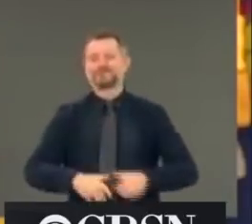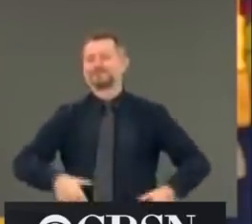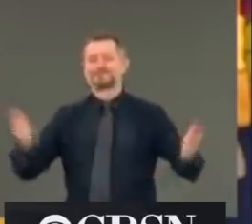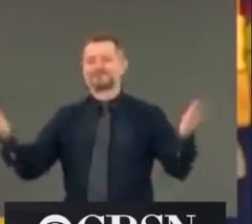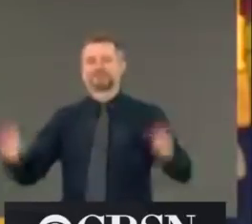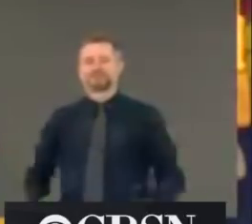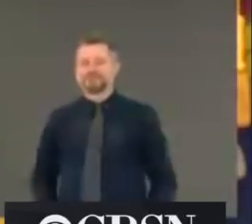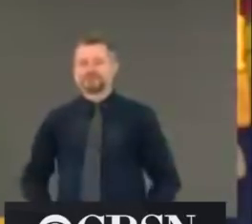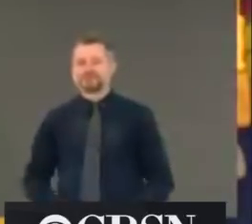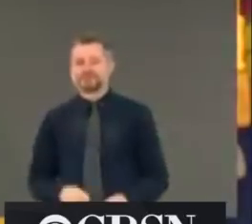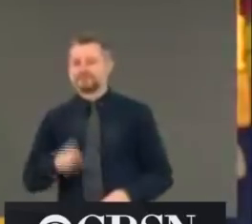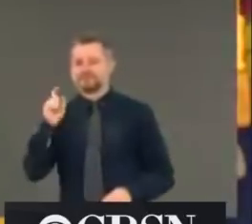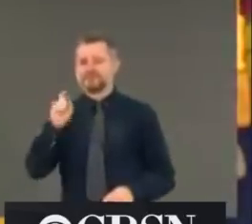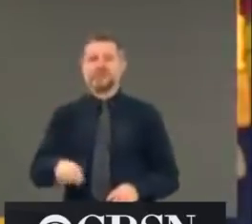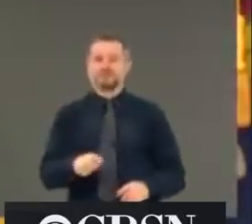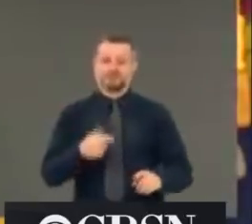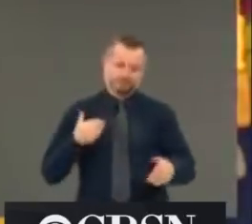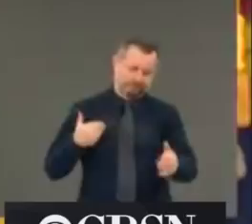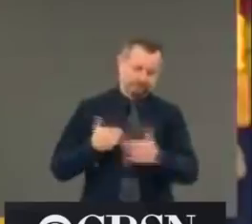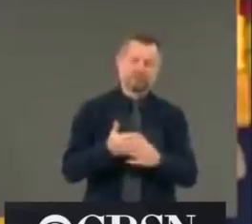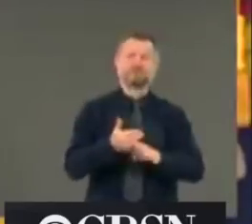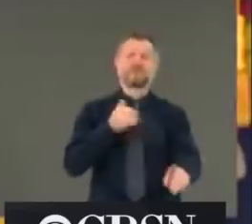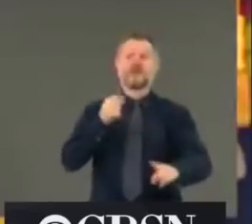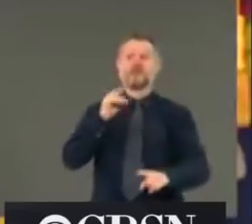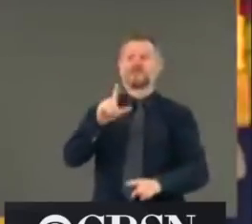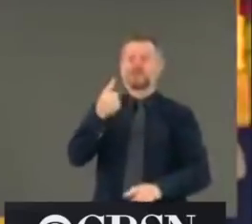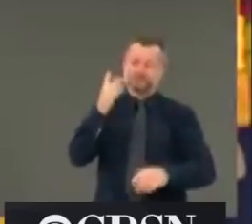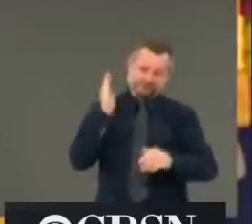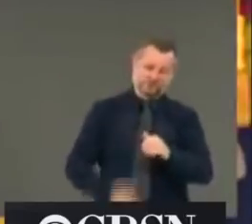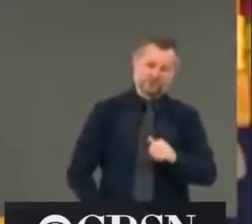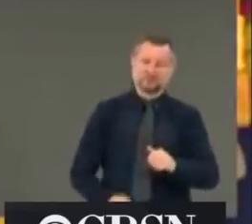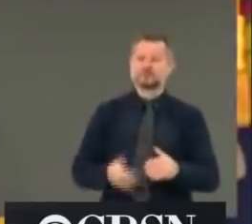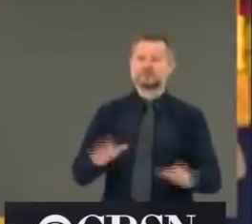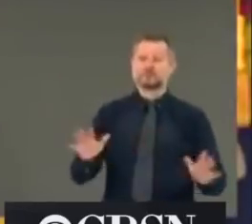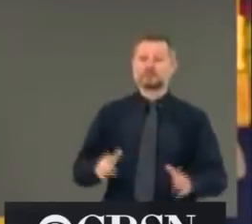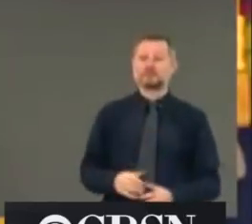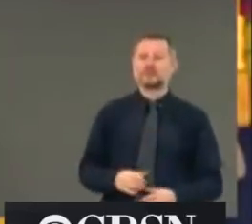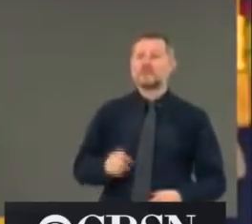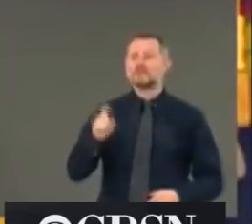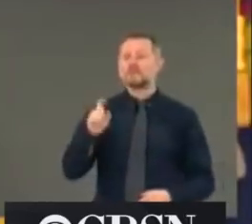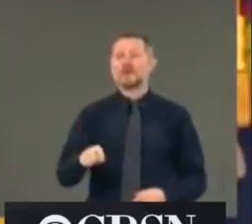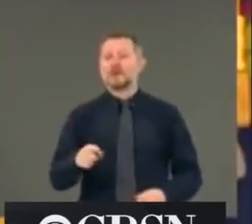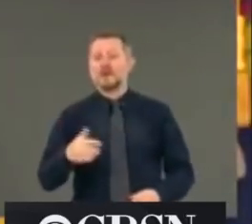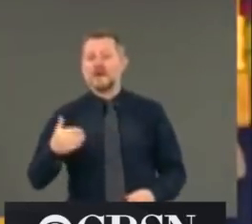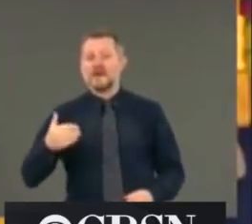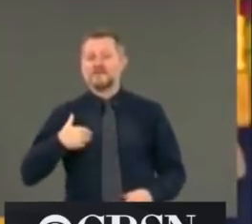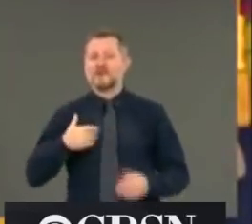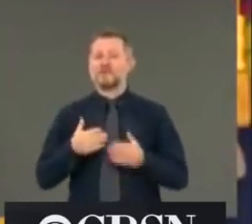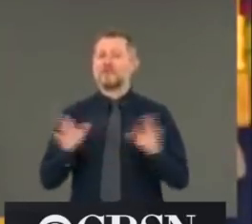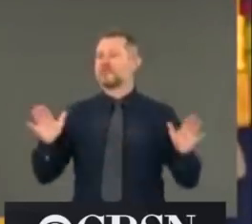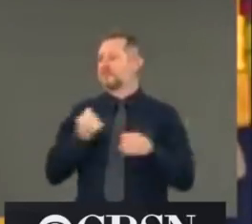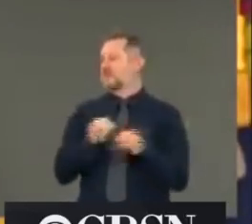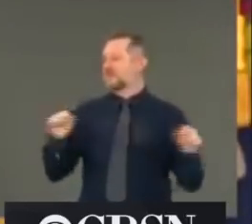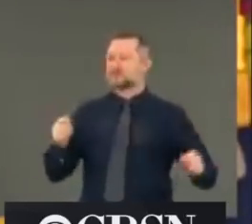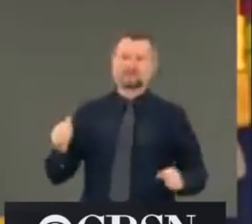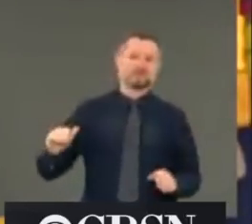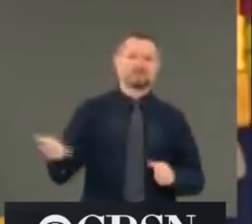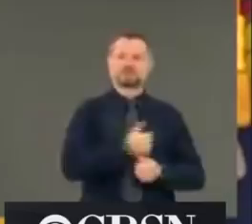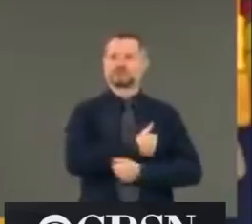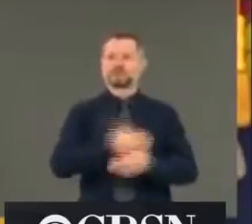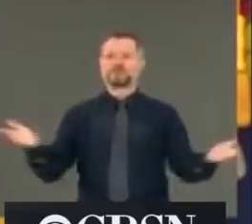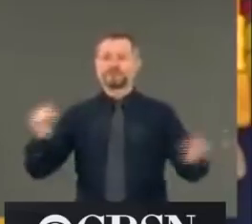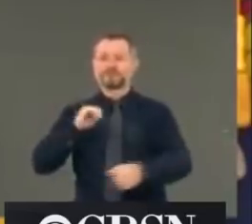1, because this is a very bad situation we're in. You need public safety in society. And when you have